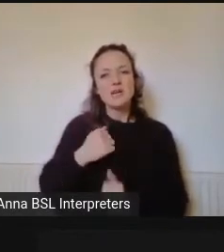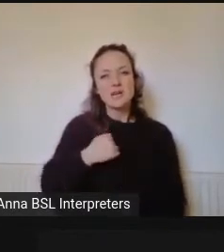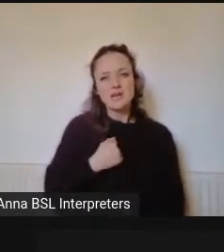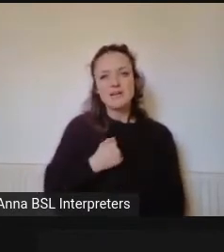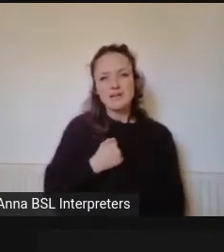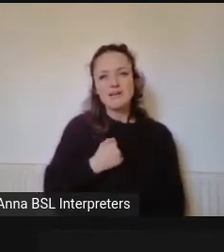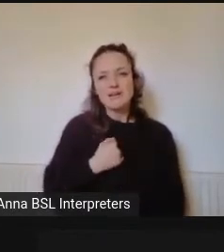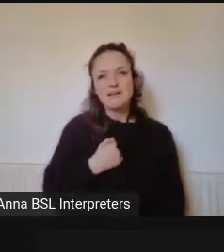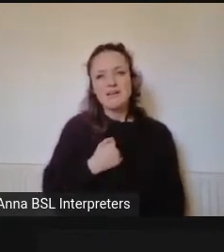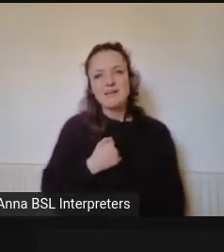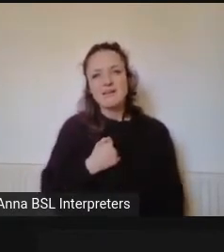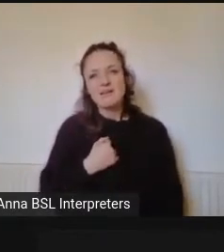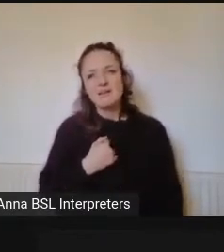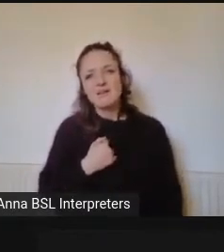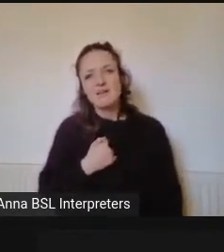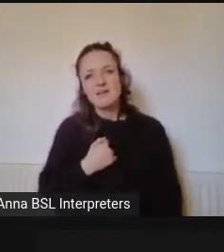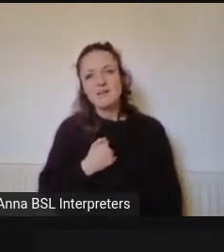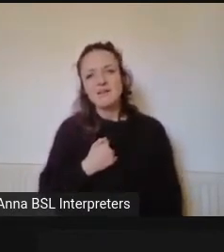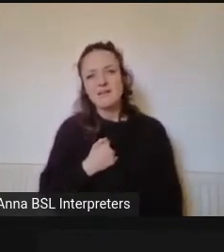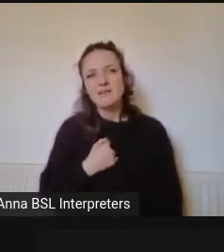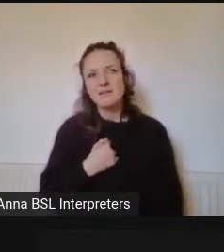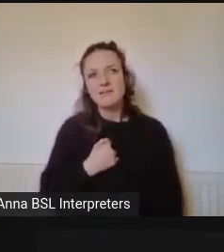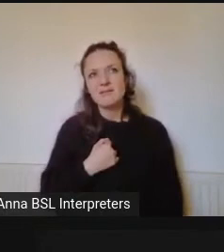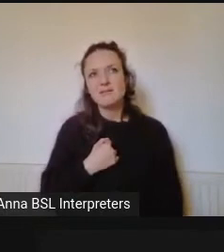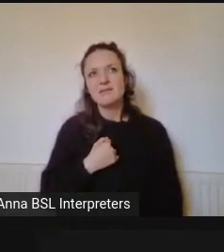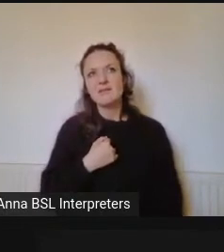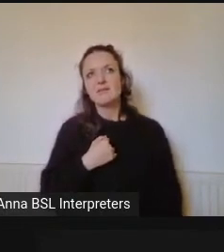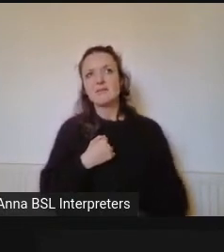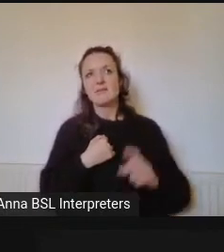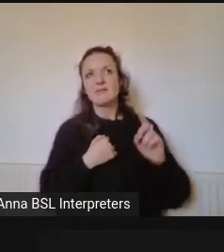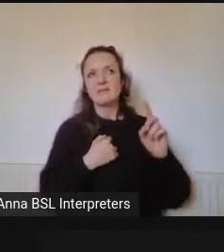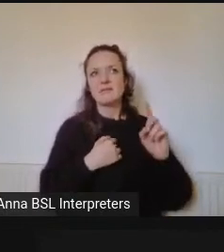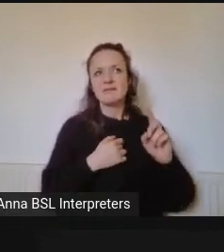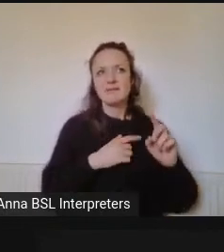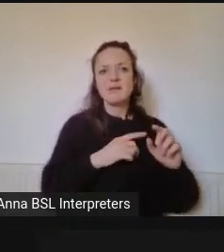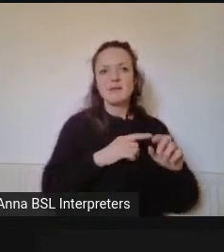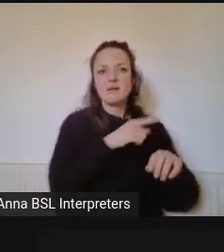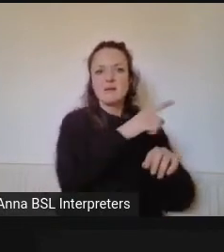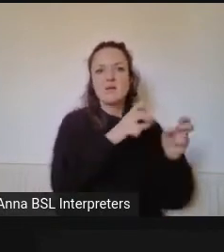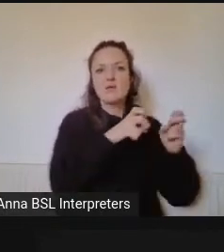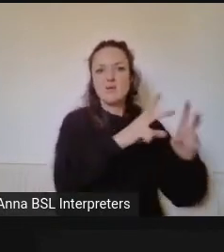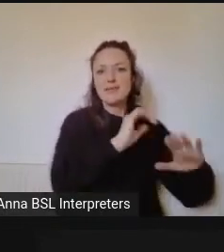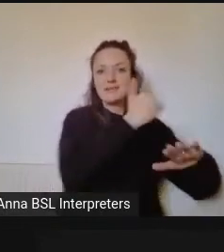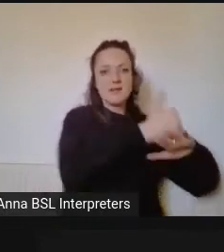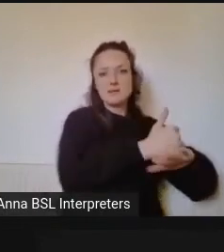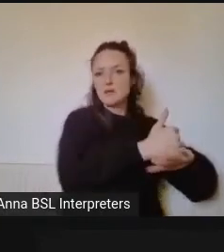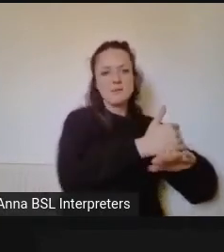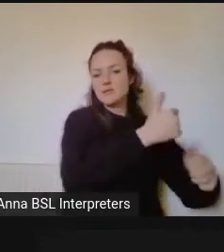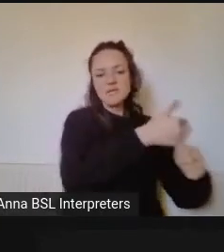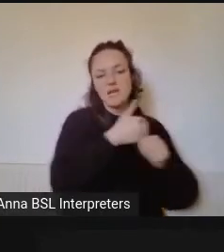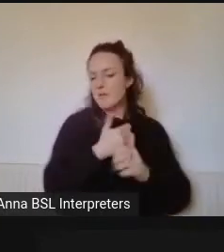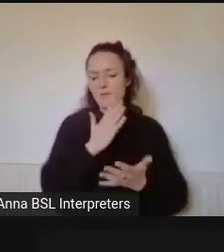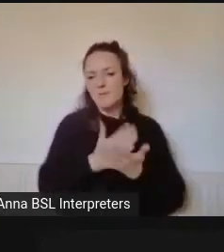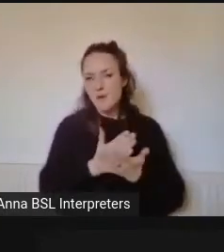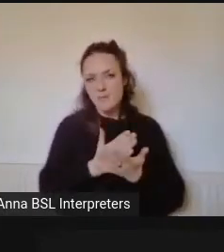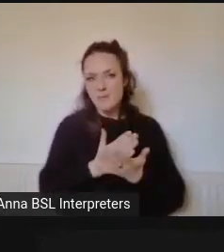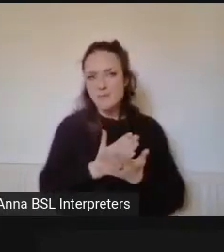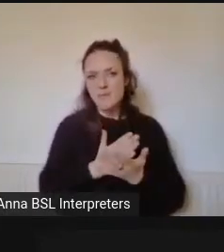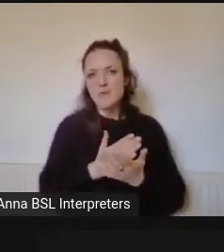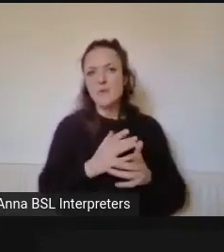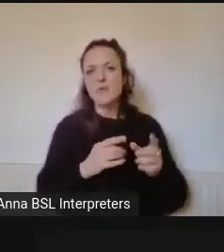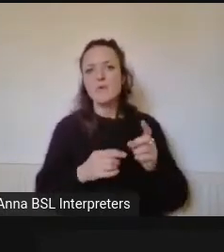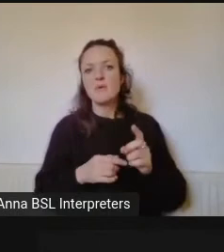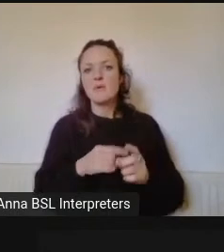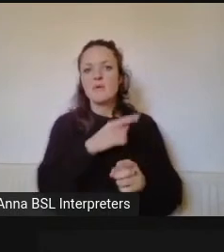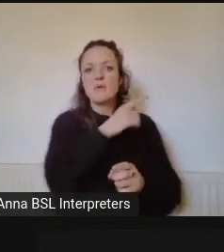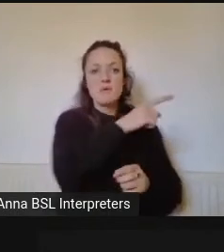help at all. And it's the people, you know, the people at these at least the people that I interview, they're